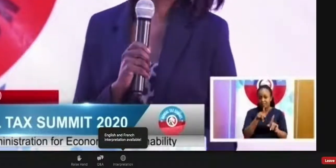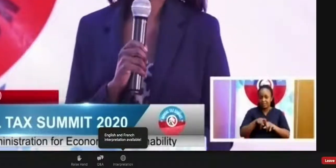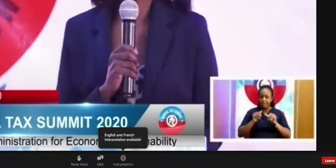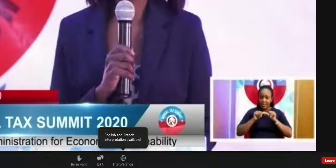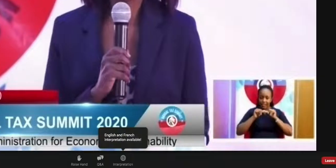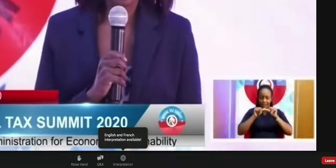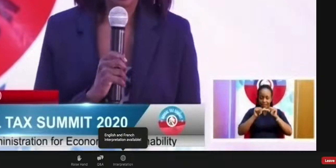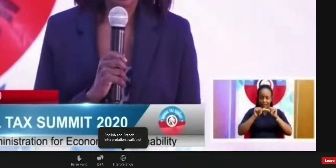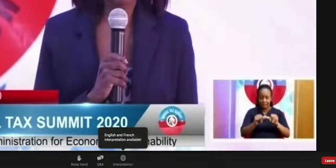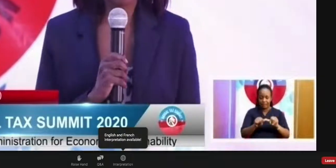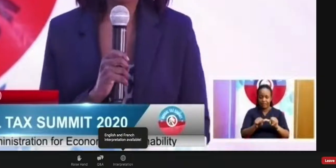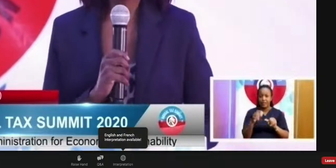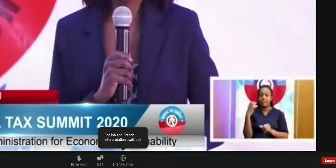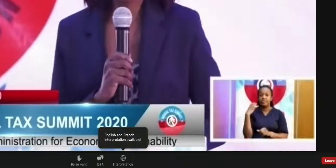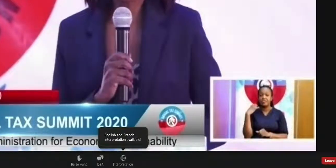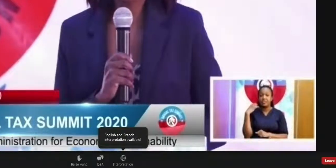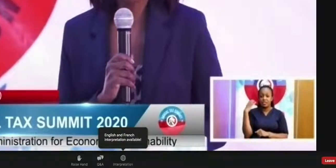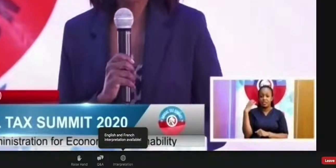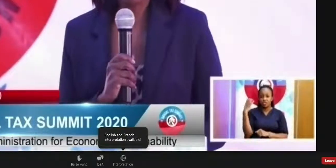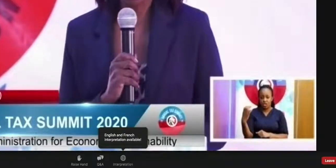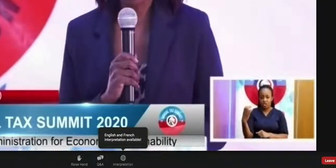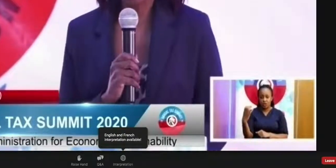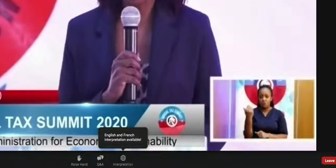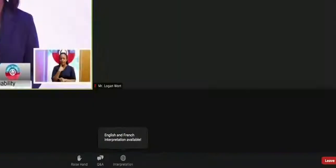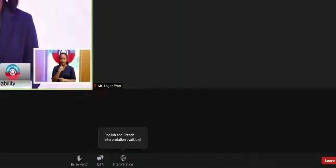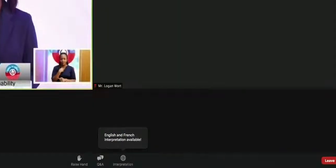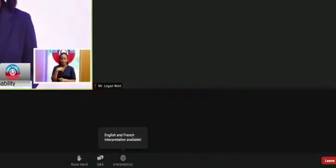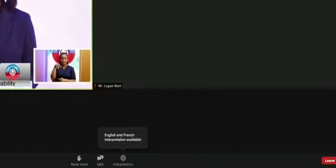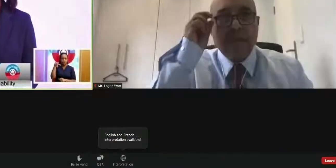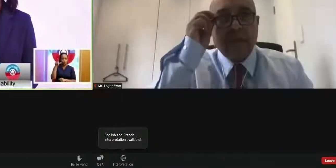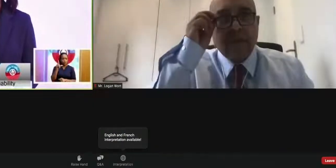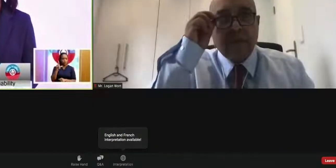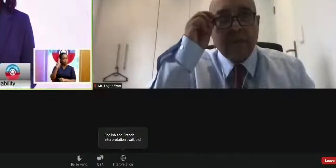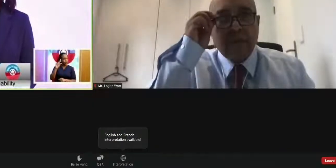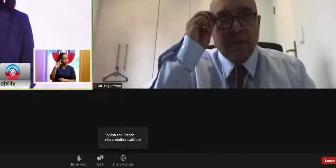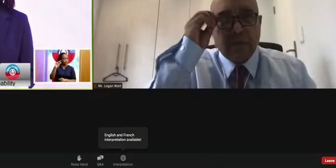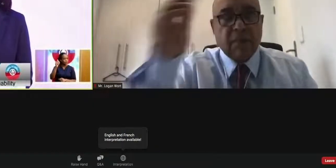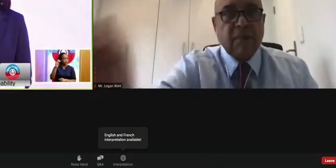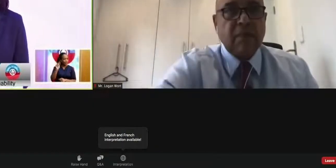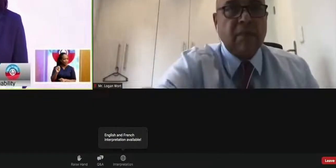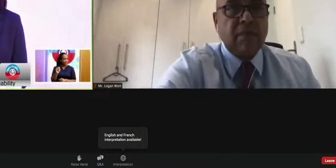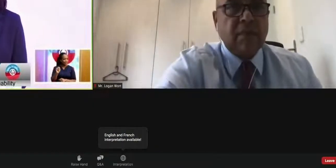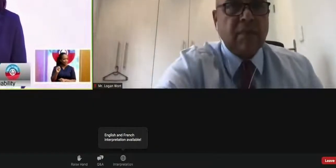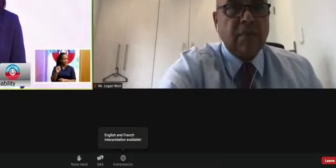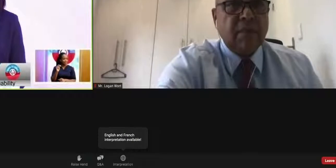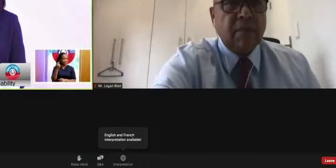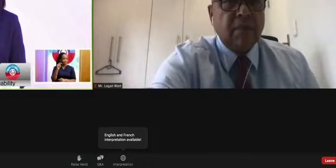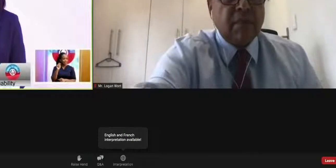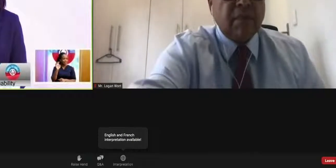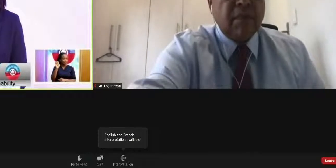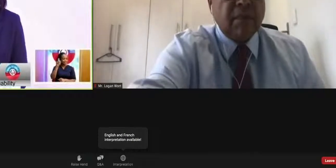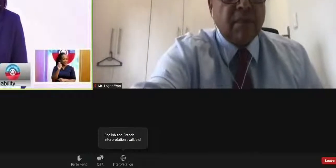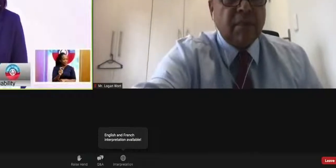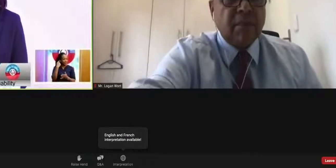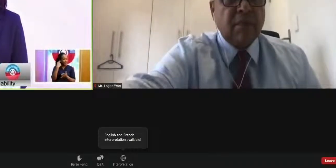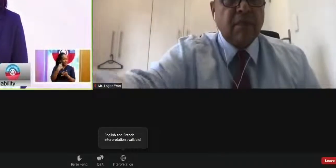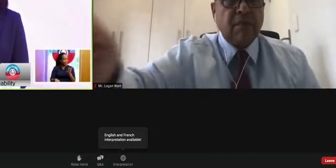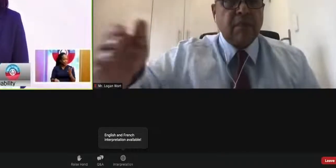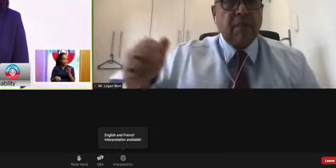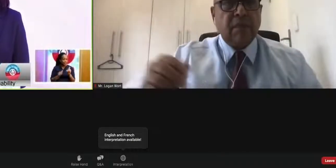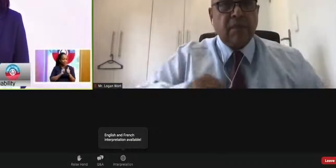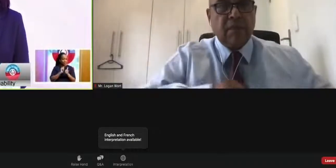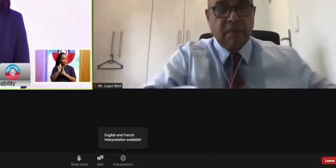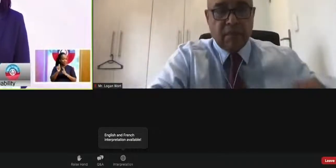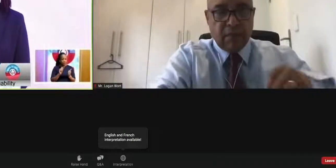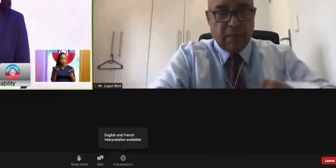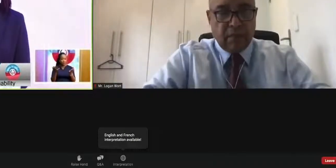remarks, is Mr. Logan Wart. He's the Executive Secretary of the African Tax Administration Forum. Now,